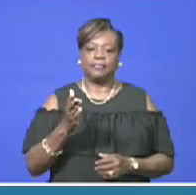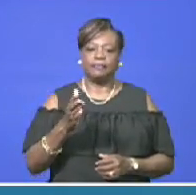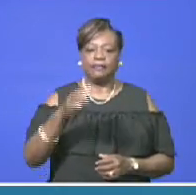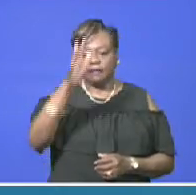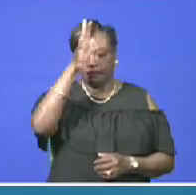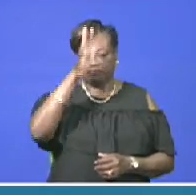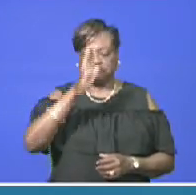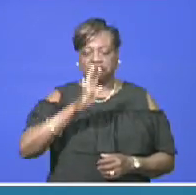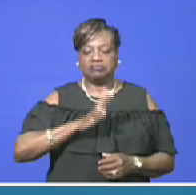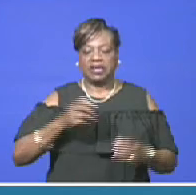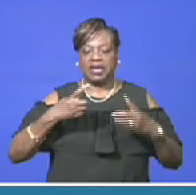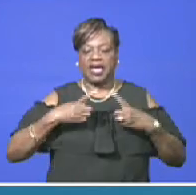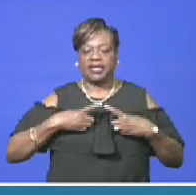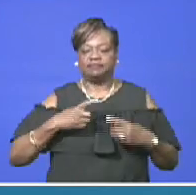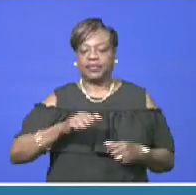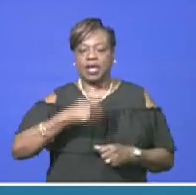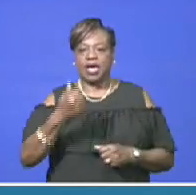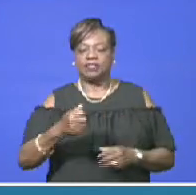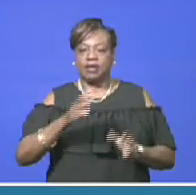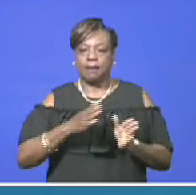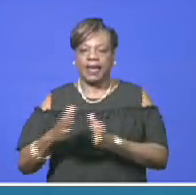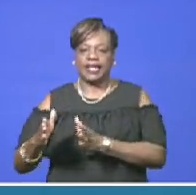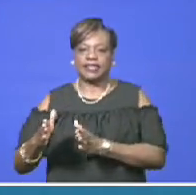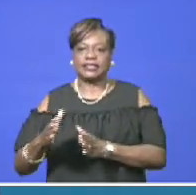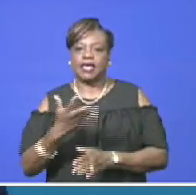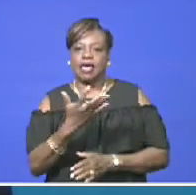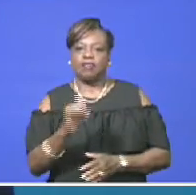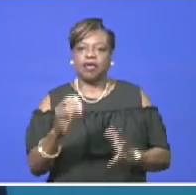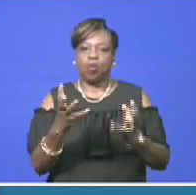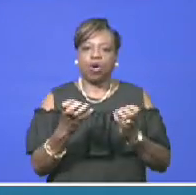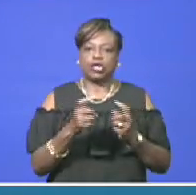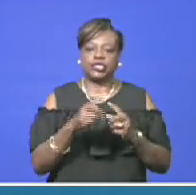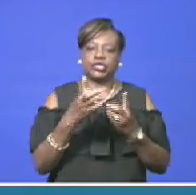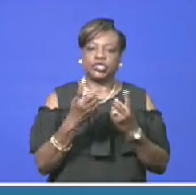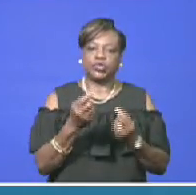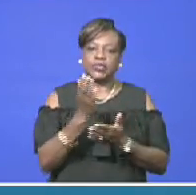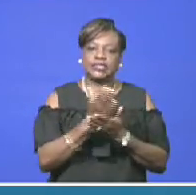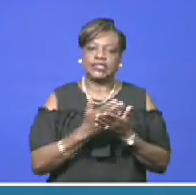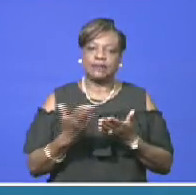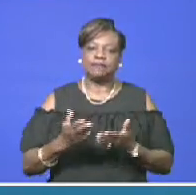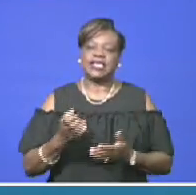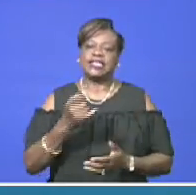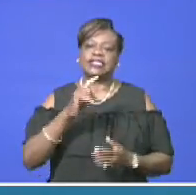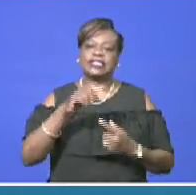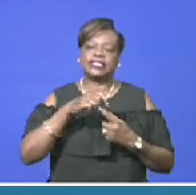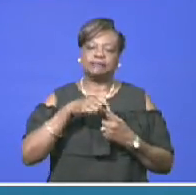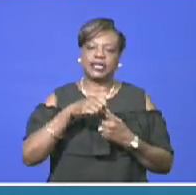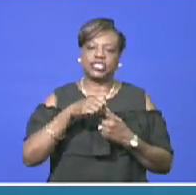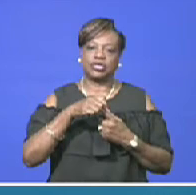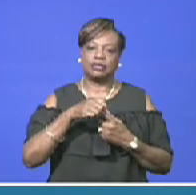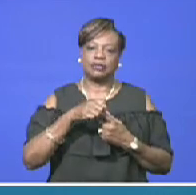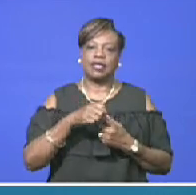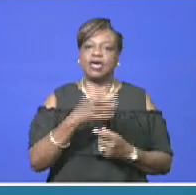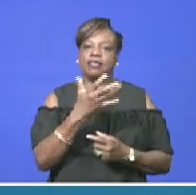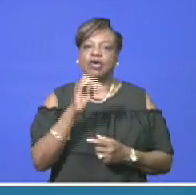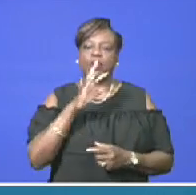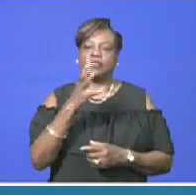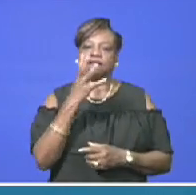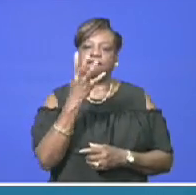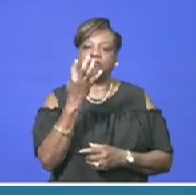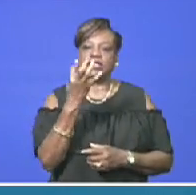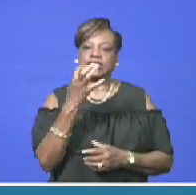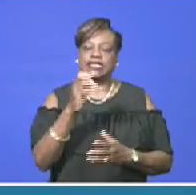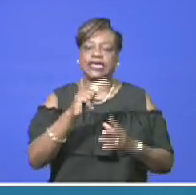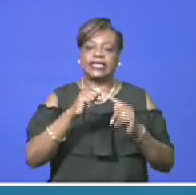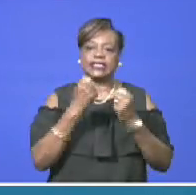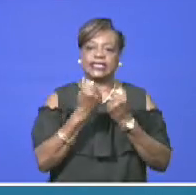do something special. We talked about making history. They were on the 14 team, and they stayed around and believed, and just,